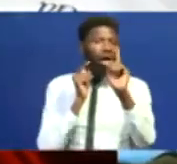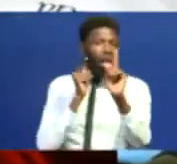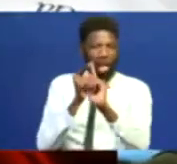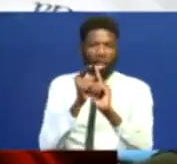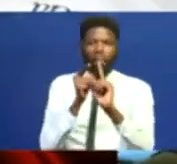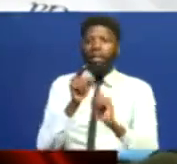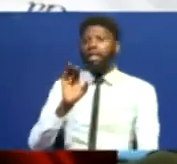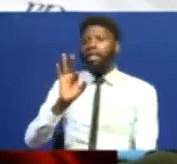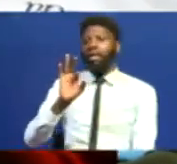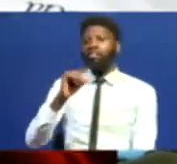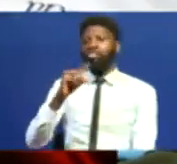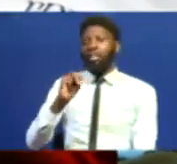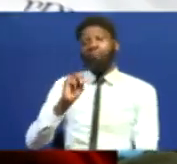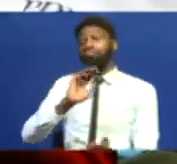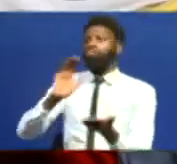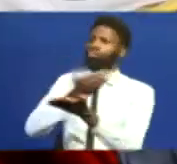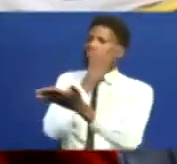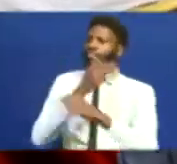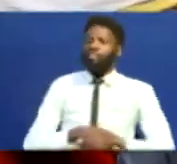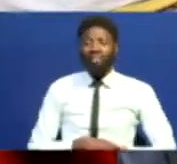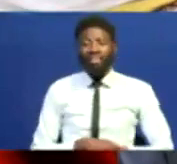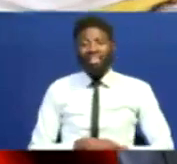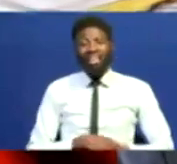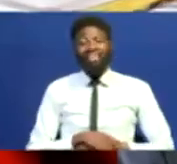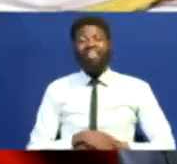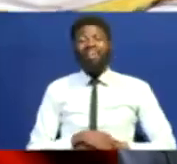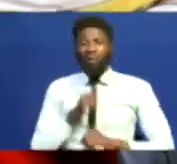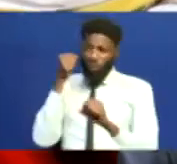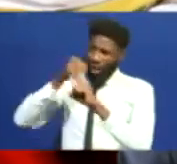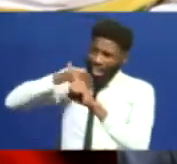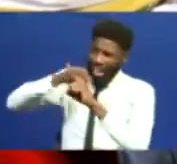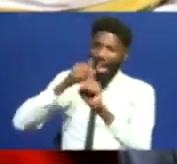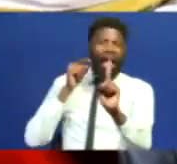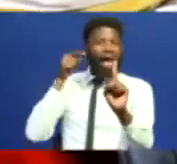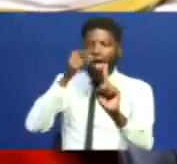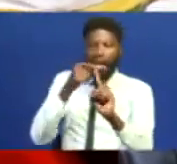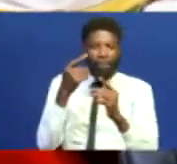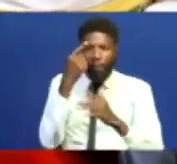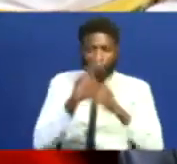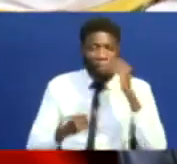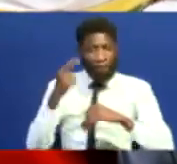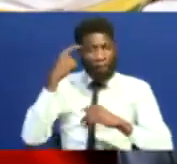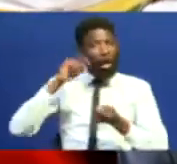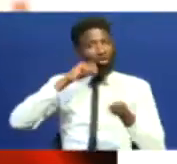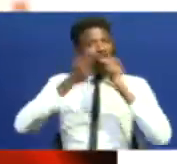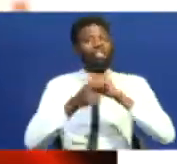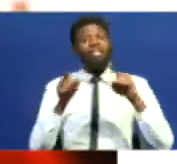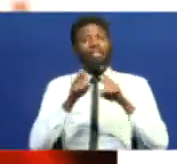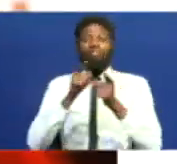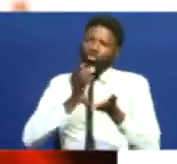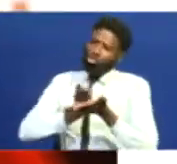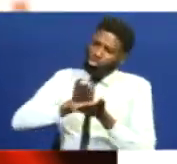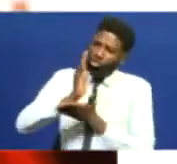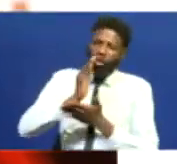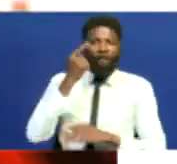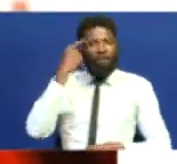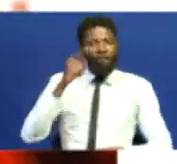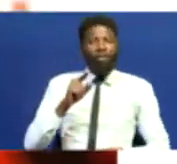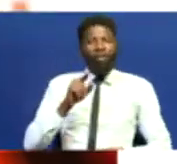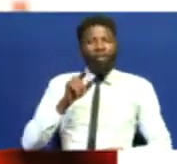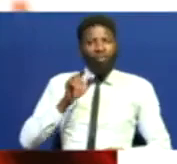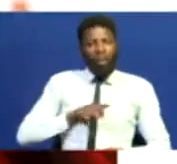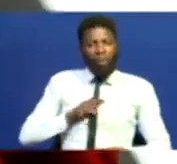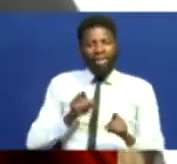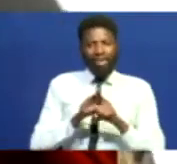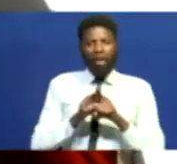campaign seeks to encourage a mindset change while at the same time pursuing justice for affected women and girls. Na sana sana tukitaka